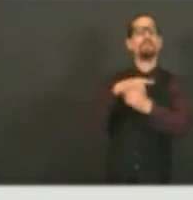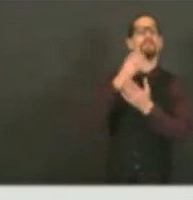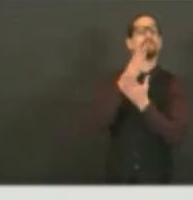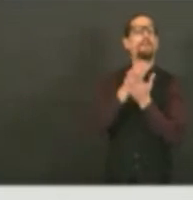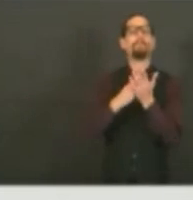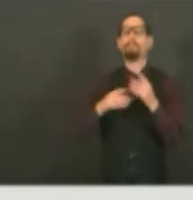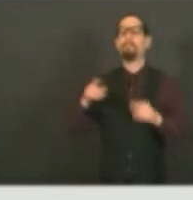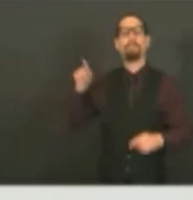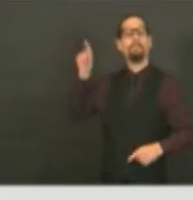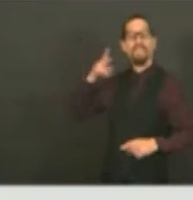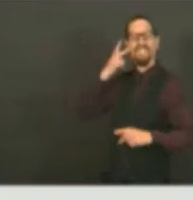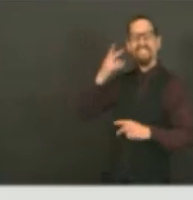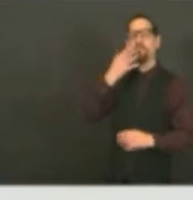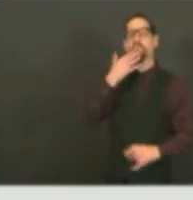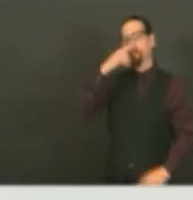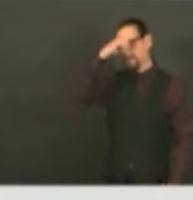black.